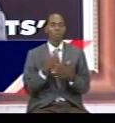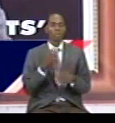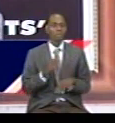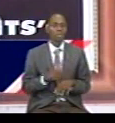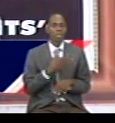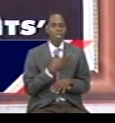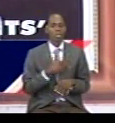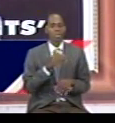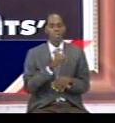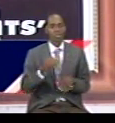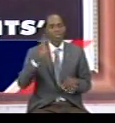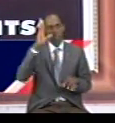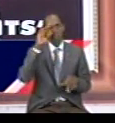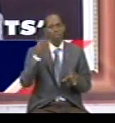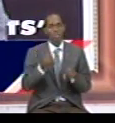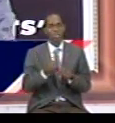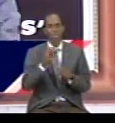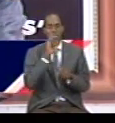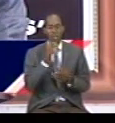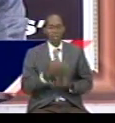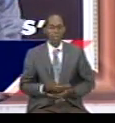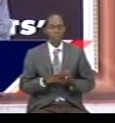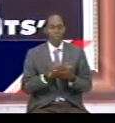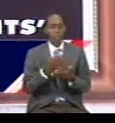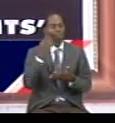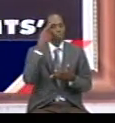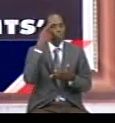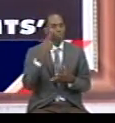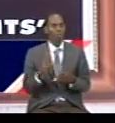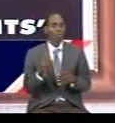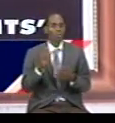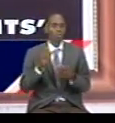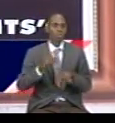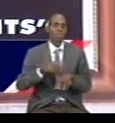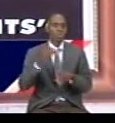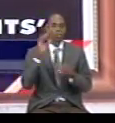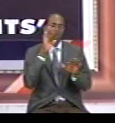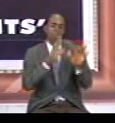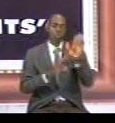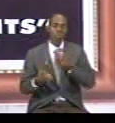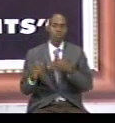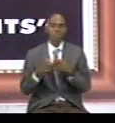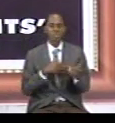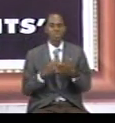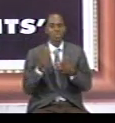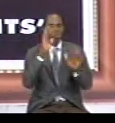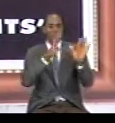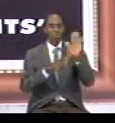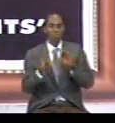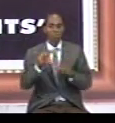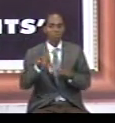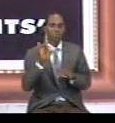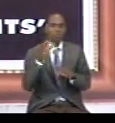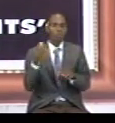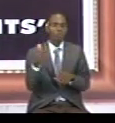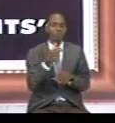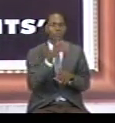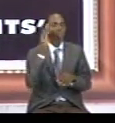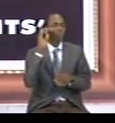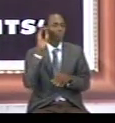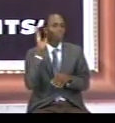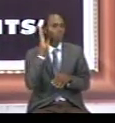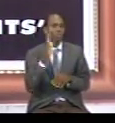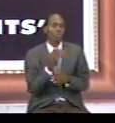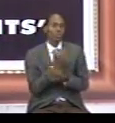is born for adversity. When in whatever situation you find yourself, you love him, you keep his commandments, and